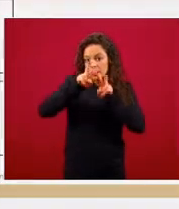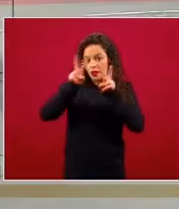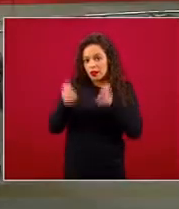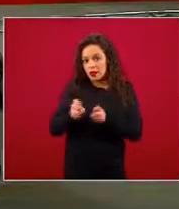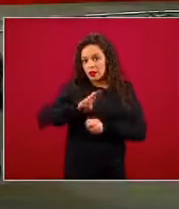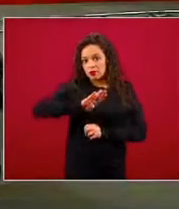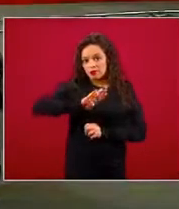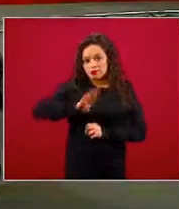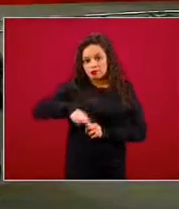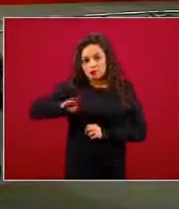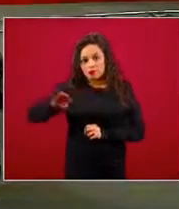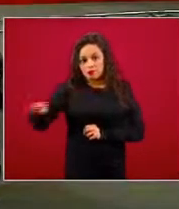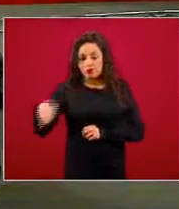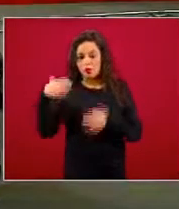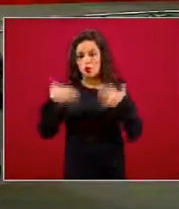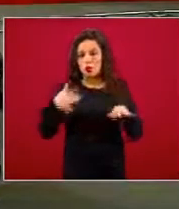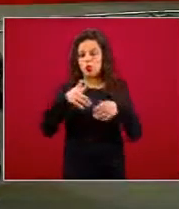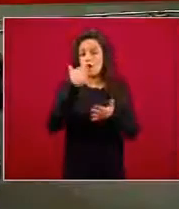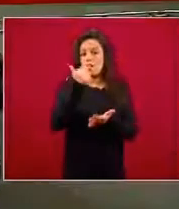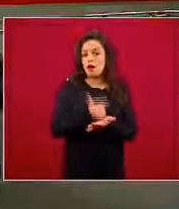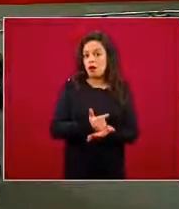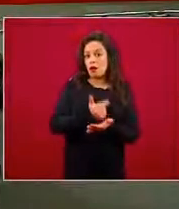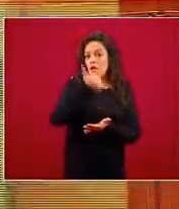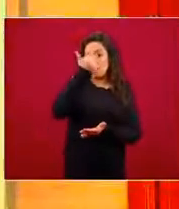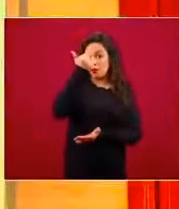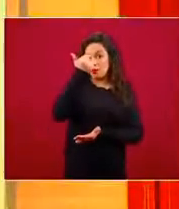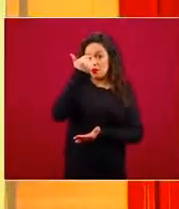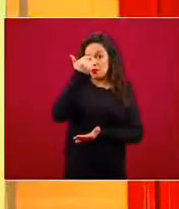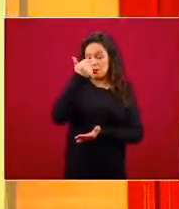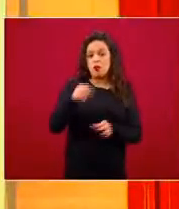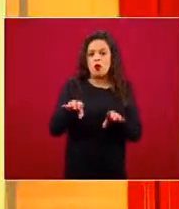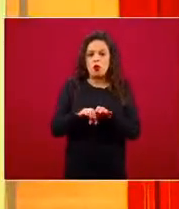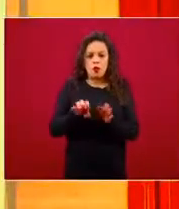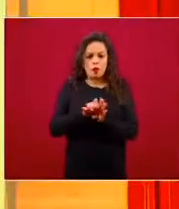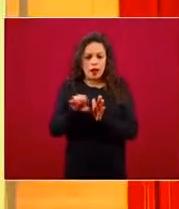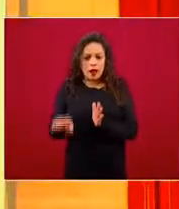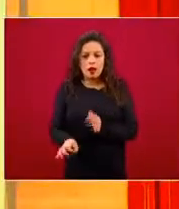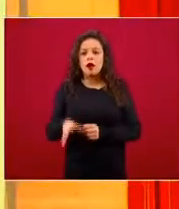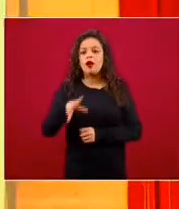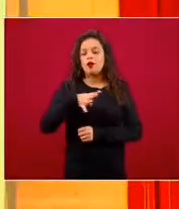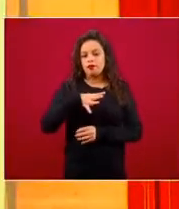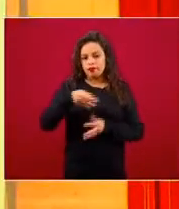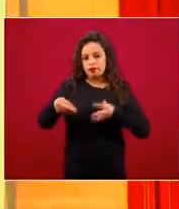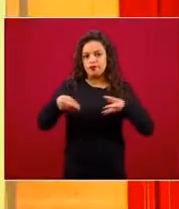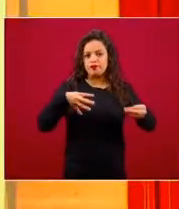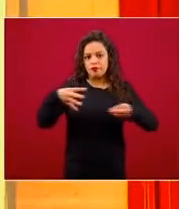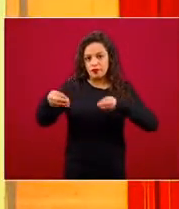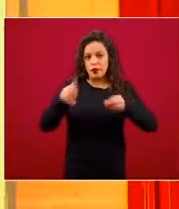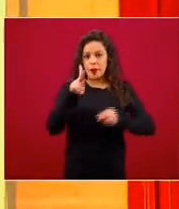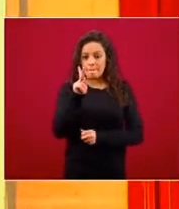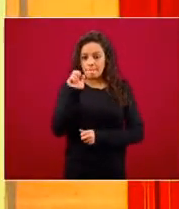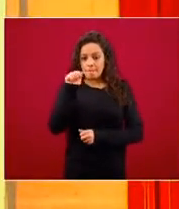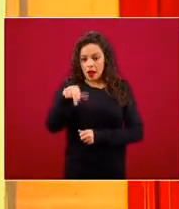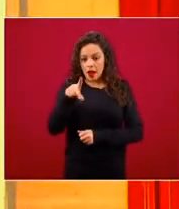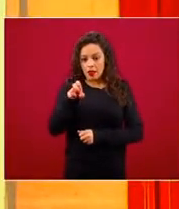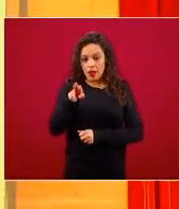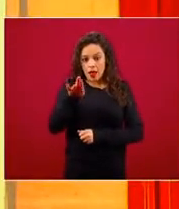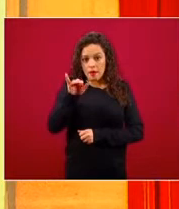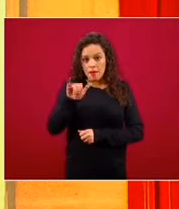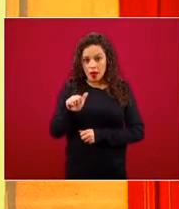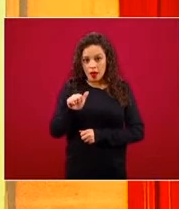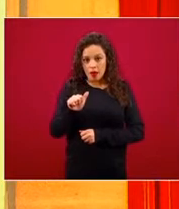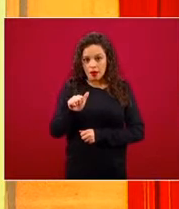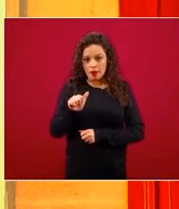incident, a severe event like a pandemic. And the most recent epidemic that we had in Mexico was the